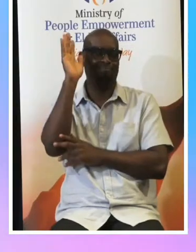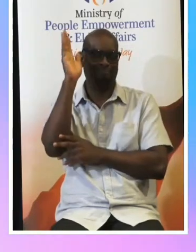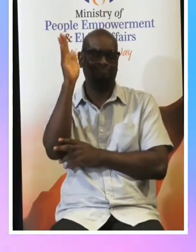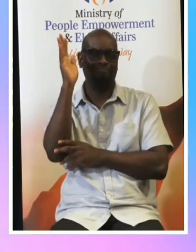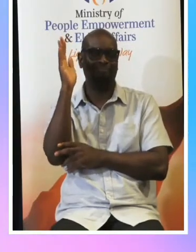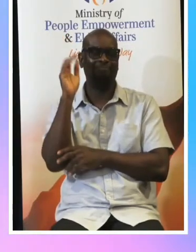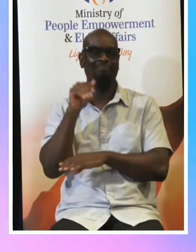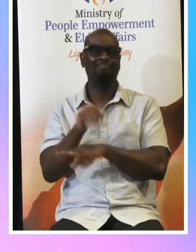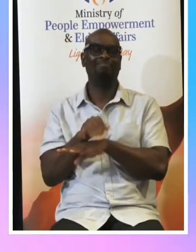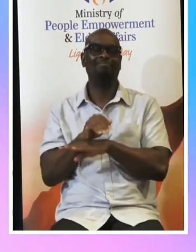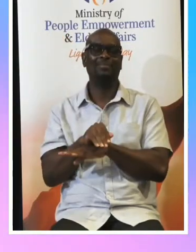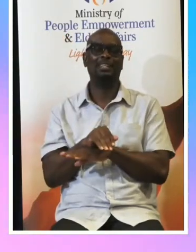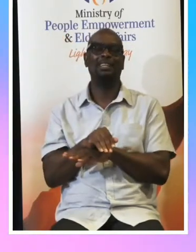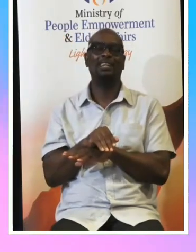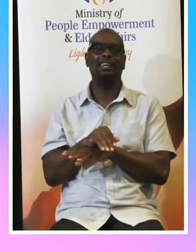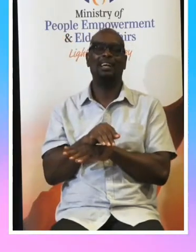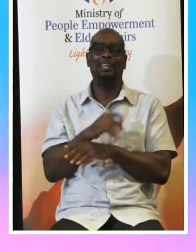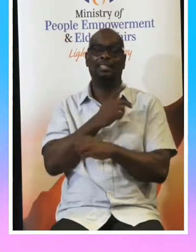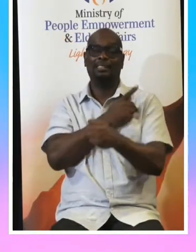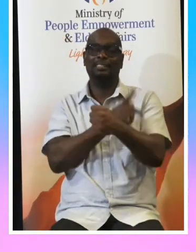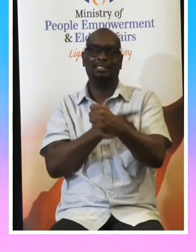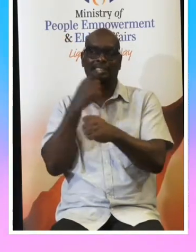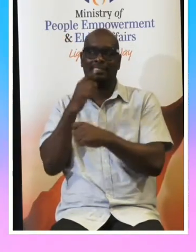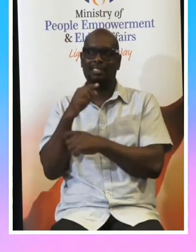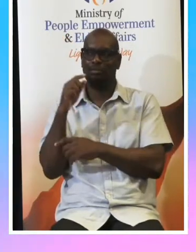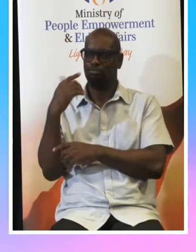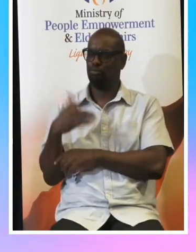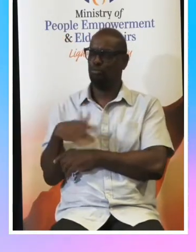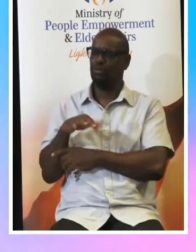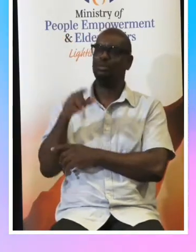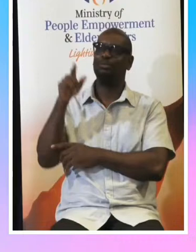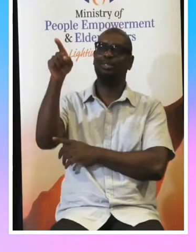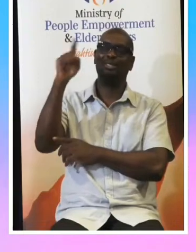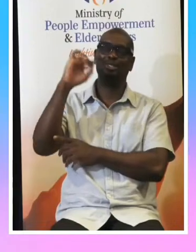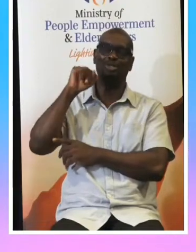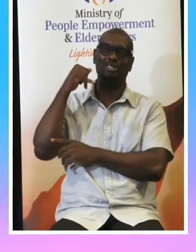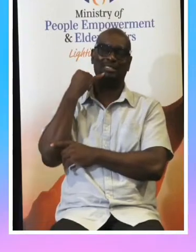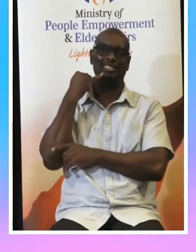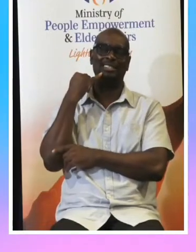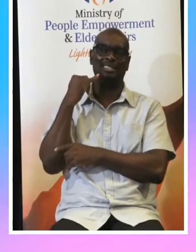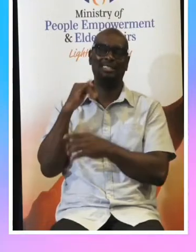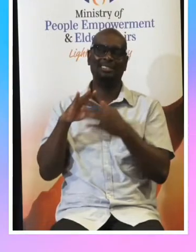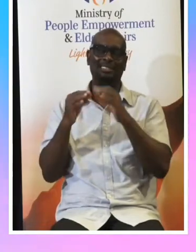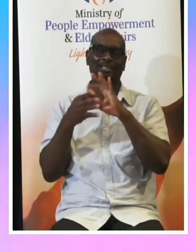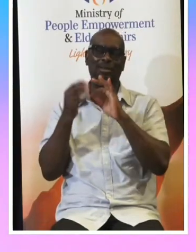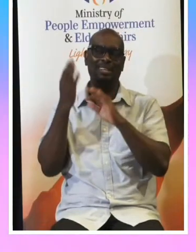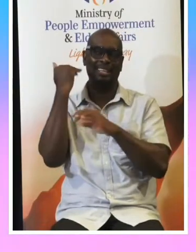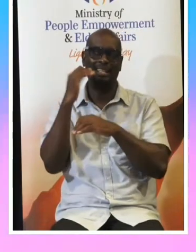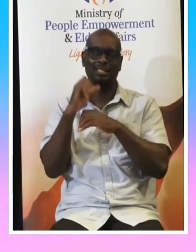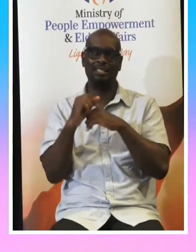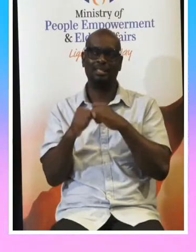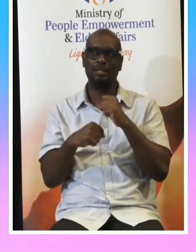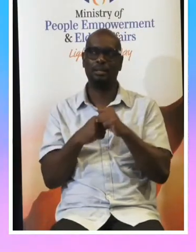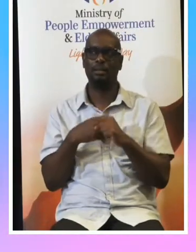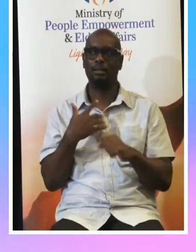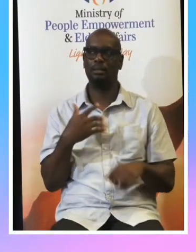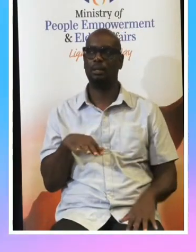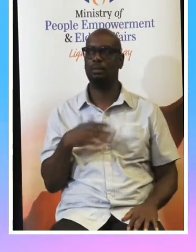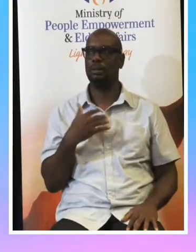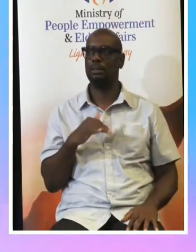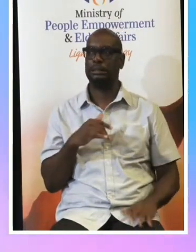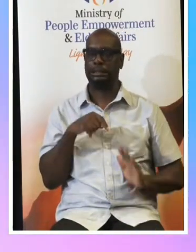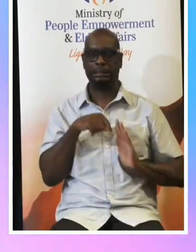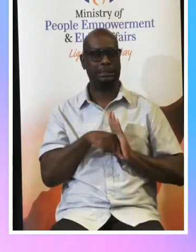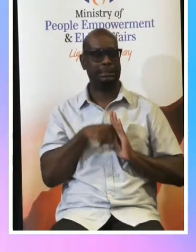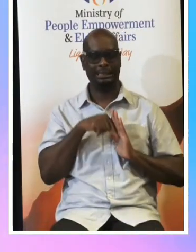Janelle's story last year was really moving, sent me to tears. And I'm sure